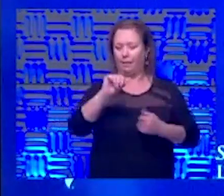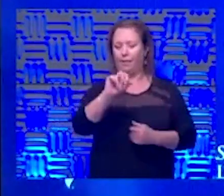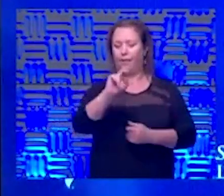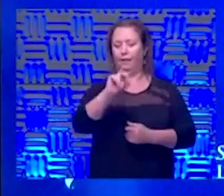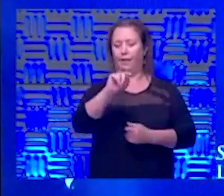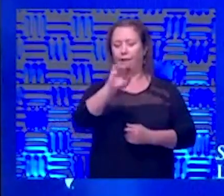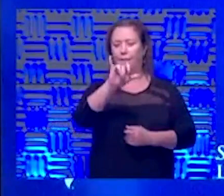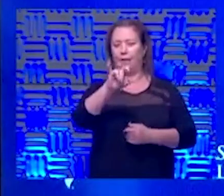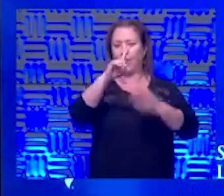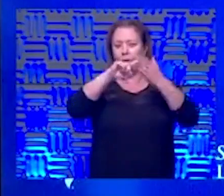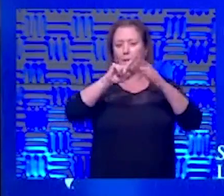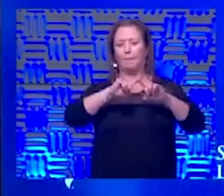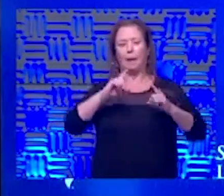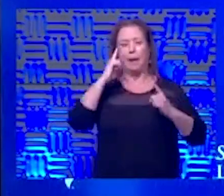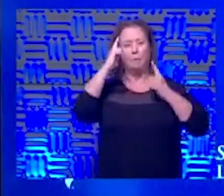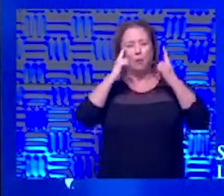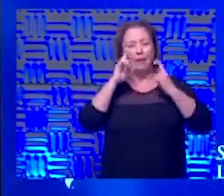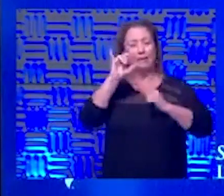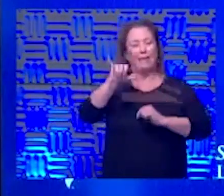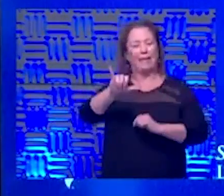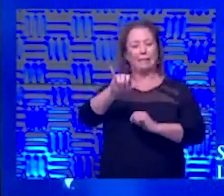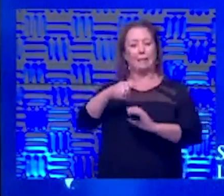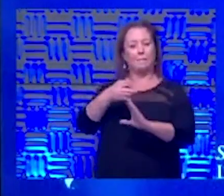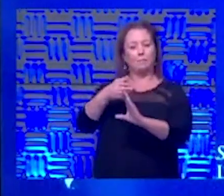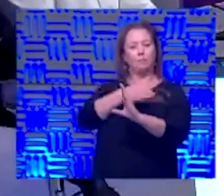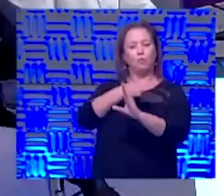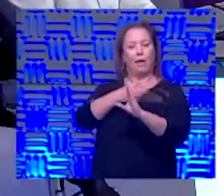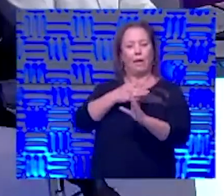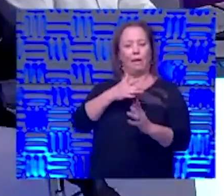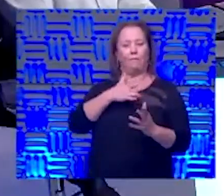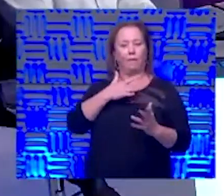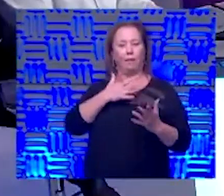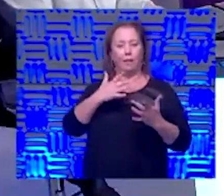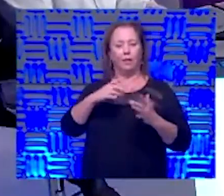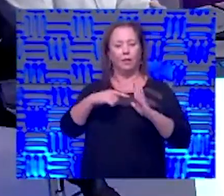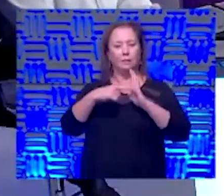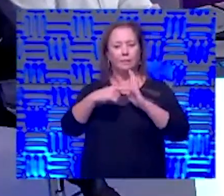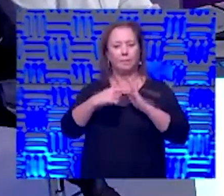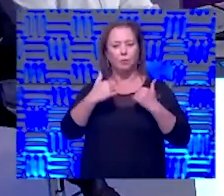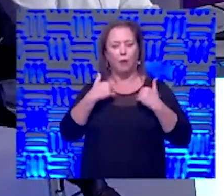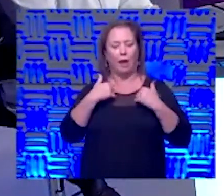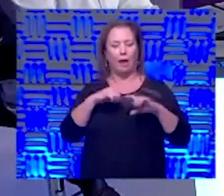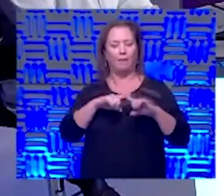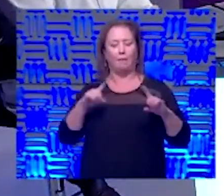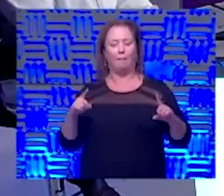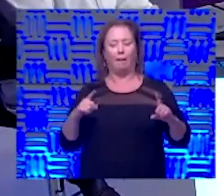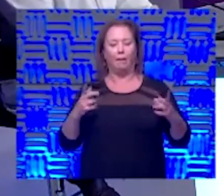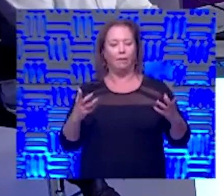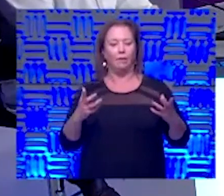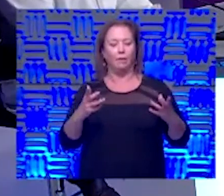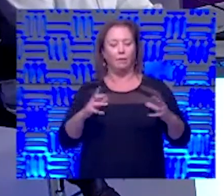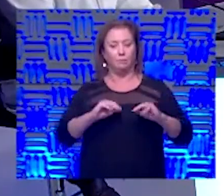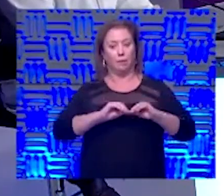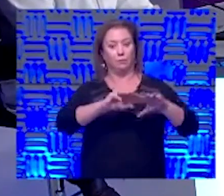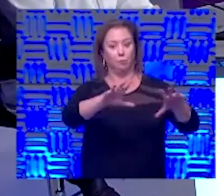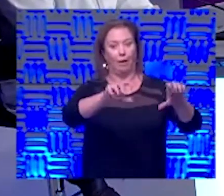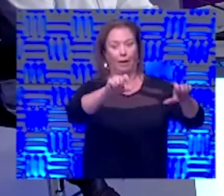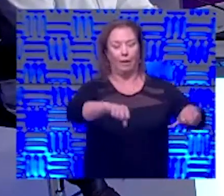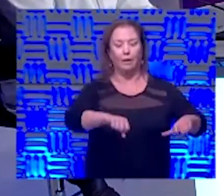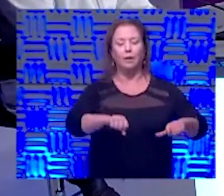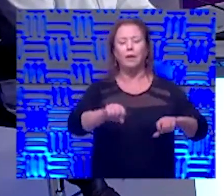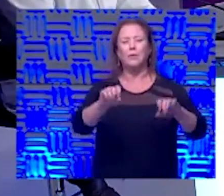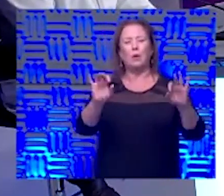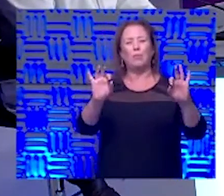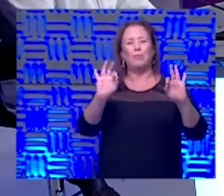I wonder if that's asymptomatic spread. So Wissam, I think we have to make sure that people take seriously really mild,